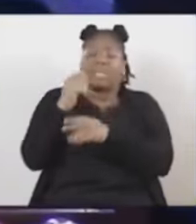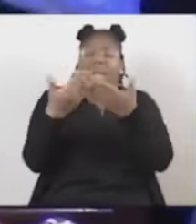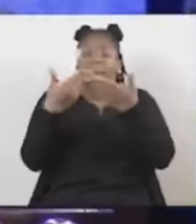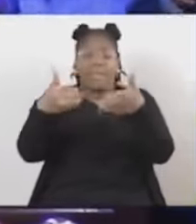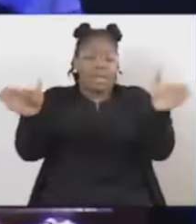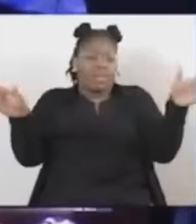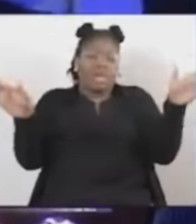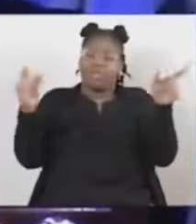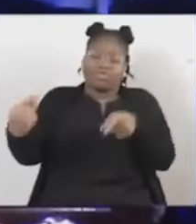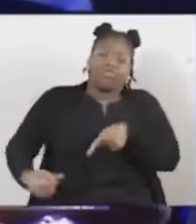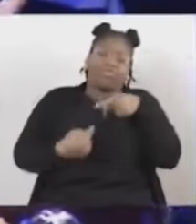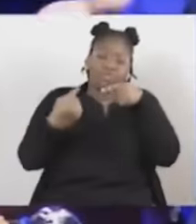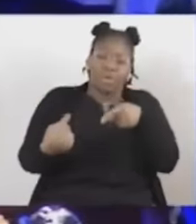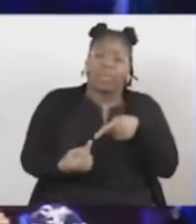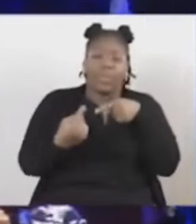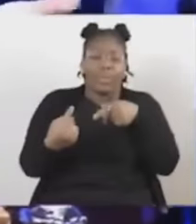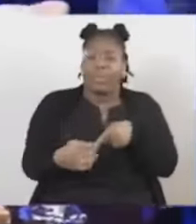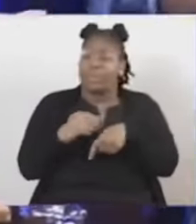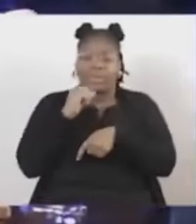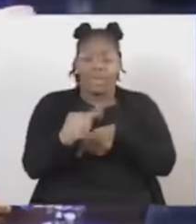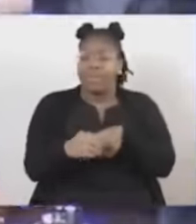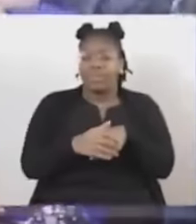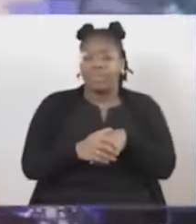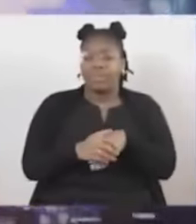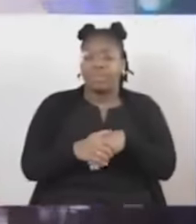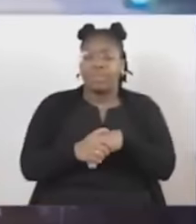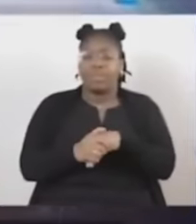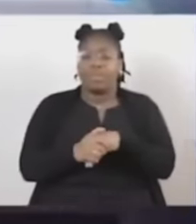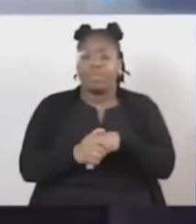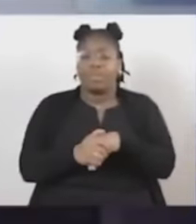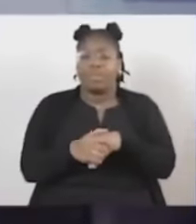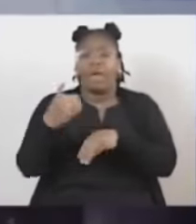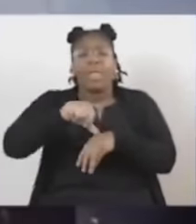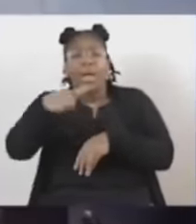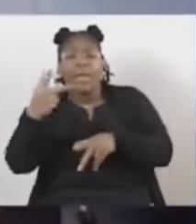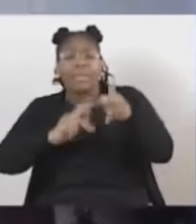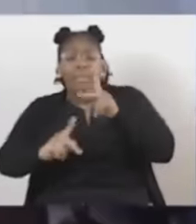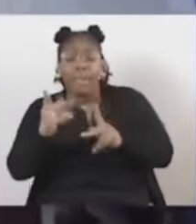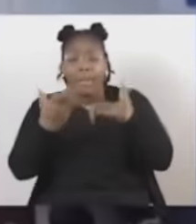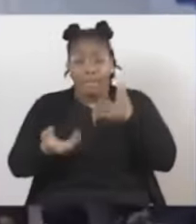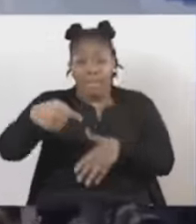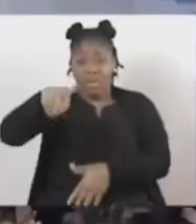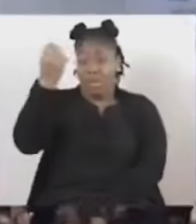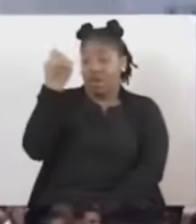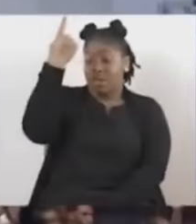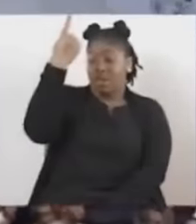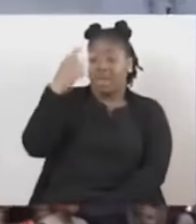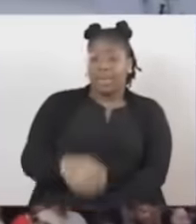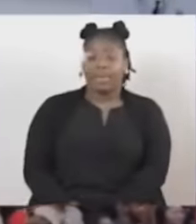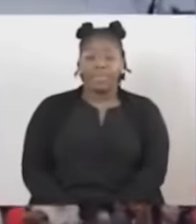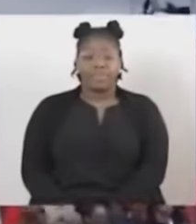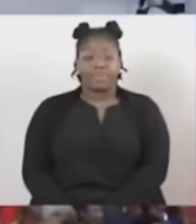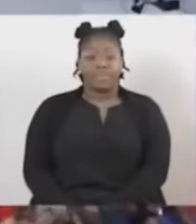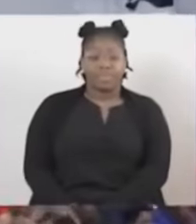How sweet the sound that saved a wretch like me. Have I got any company here? I'm about ready to leave y'all alone, but grab somebody